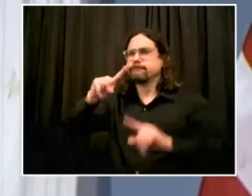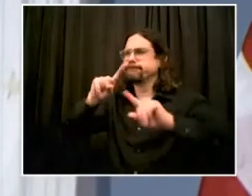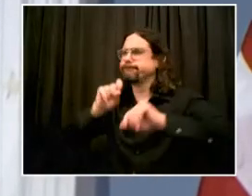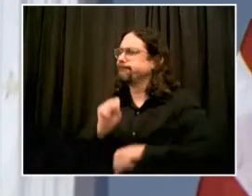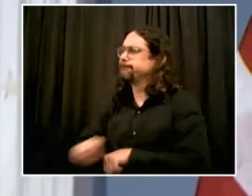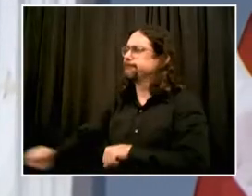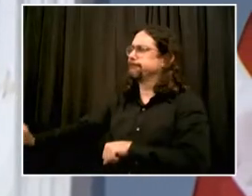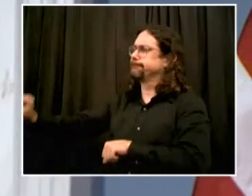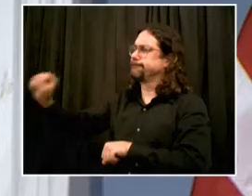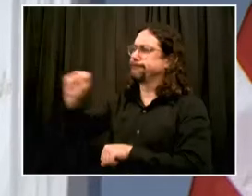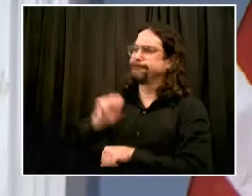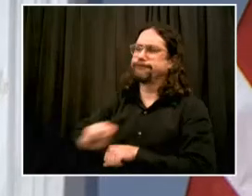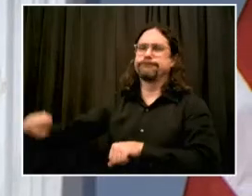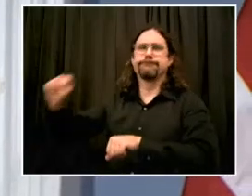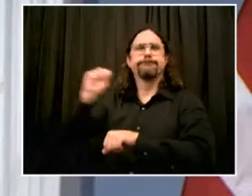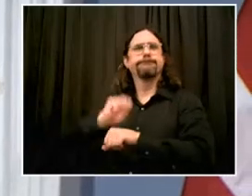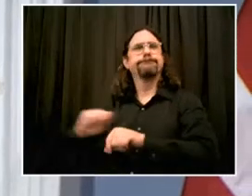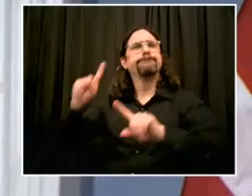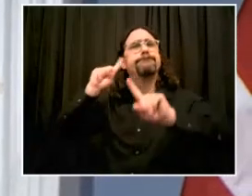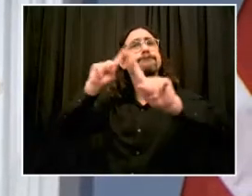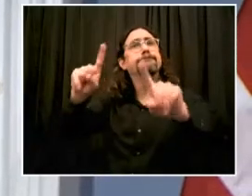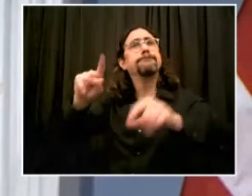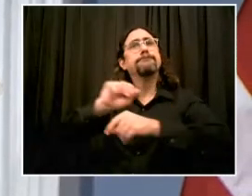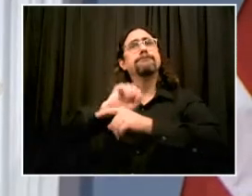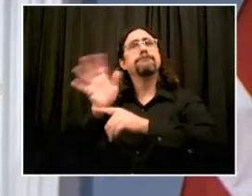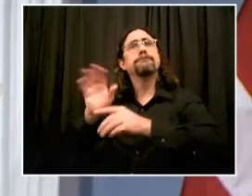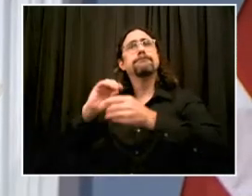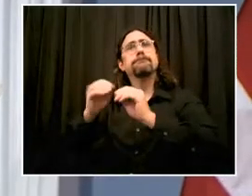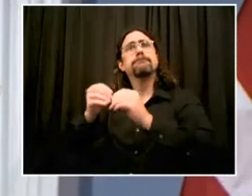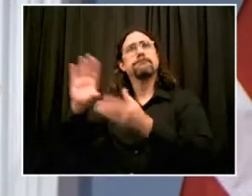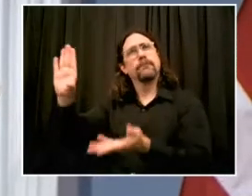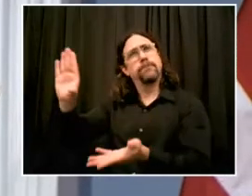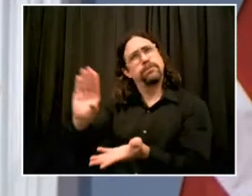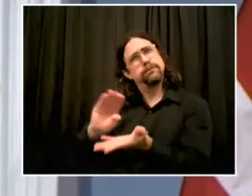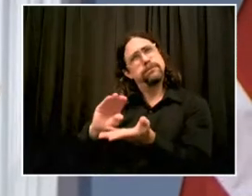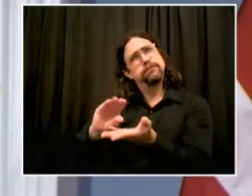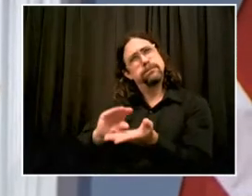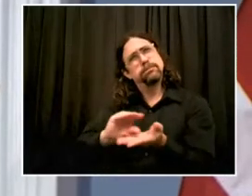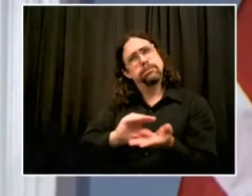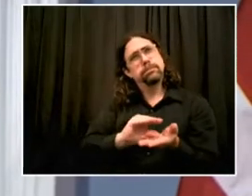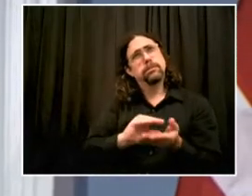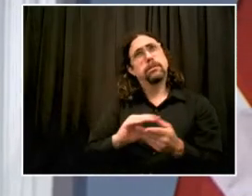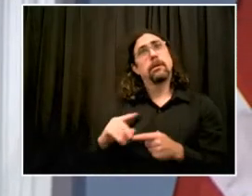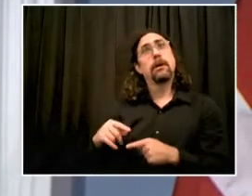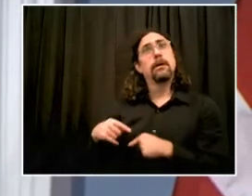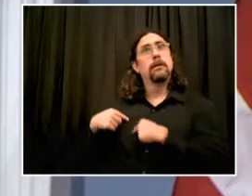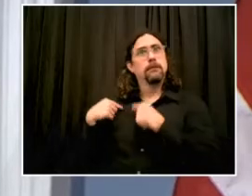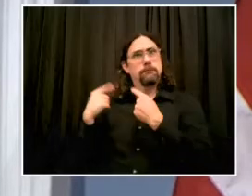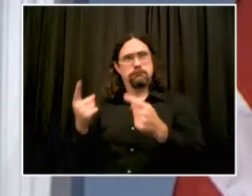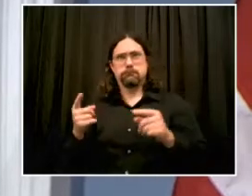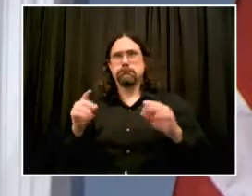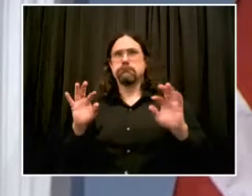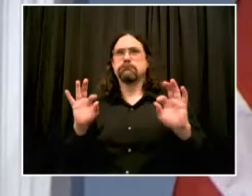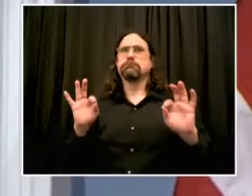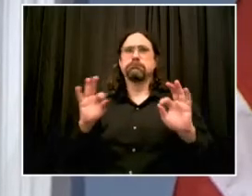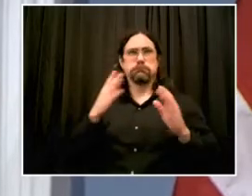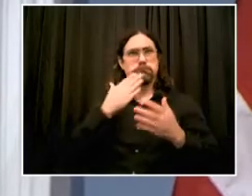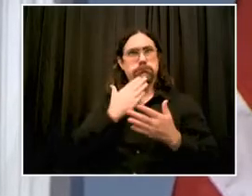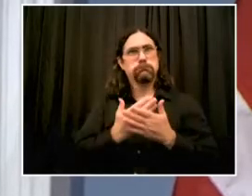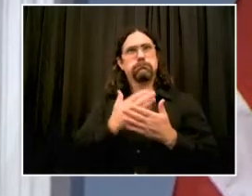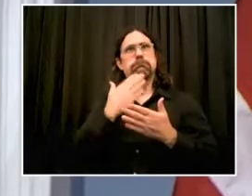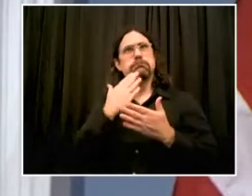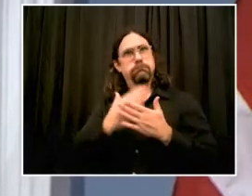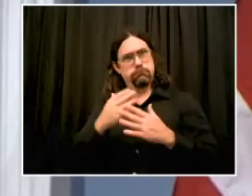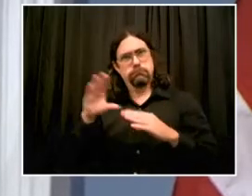But as we sit here today, a fifth of all new cases of coronavirus are from travelers coming into New York City from